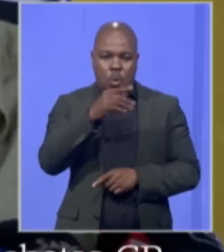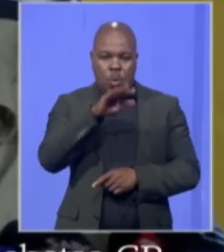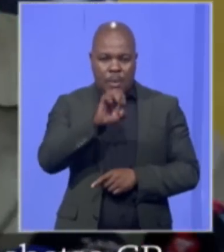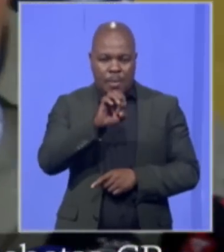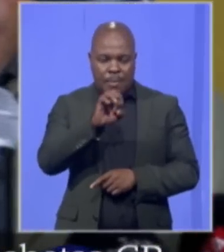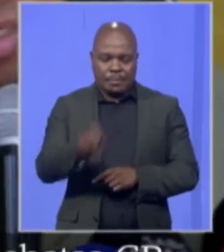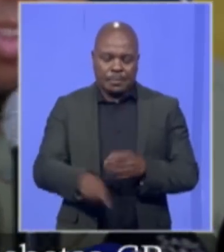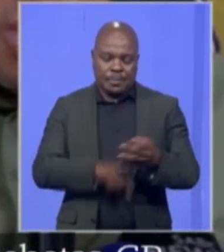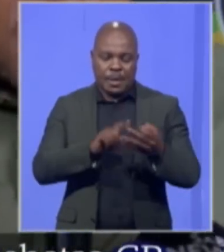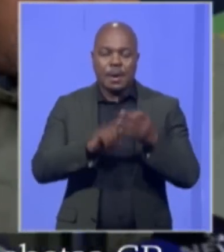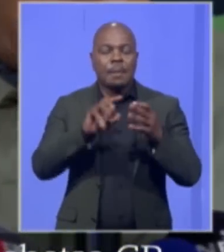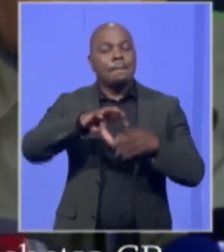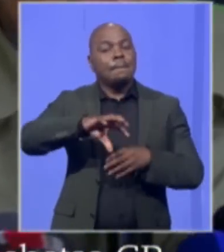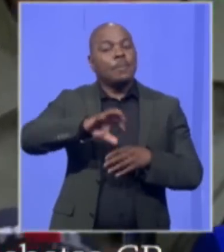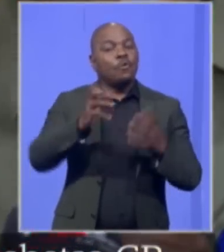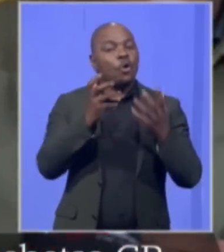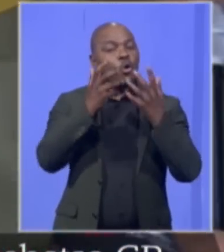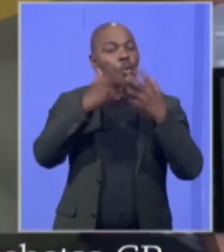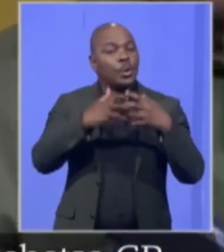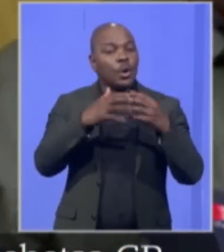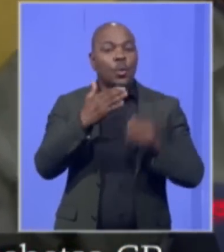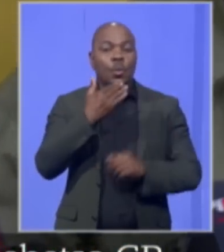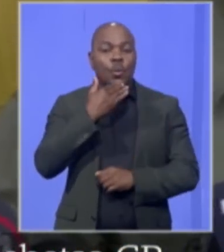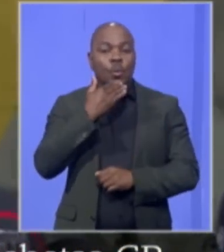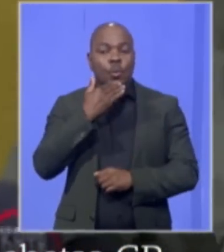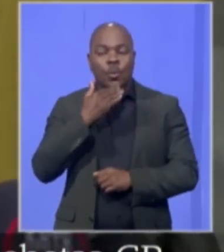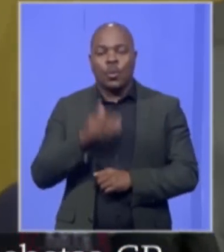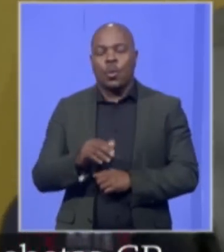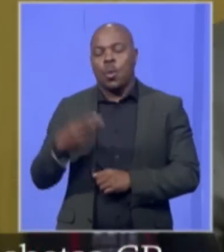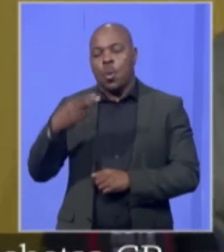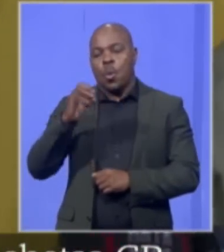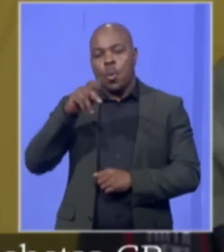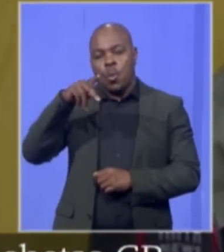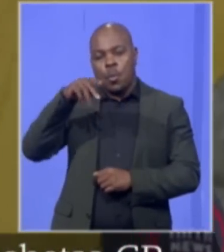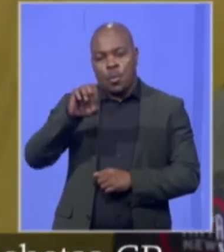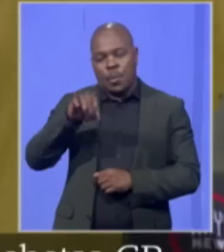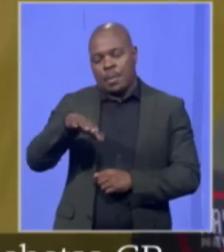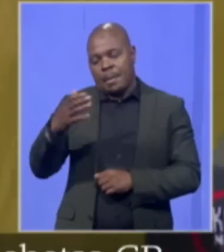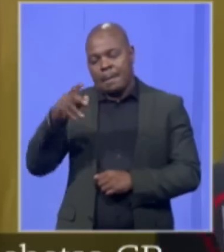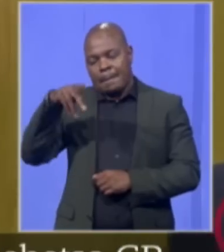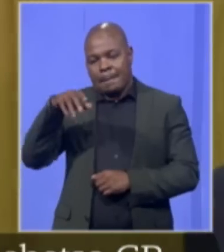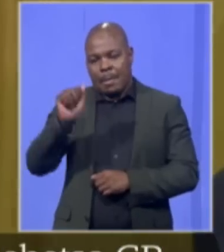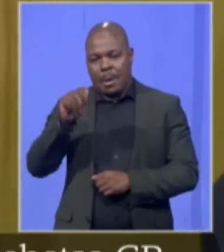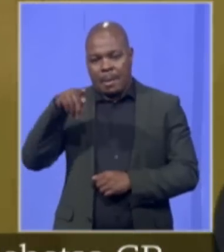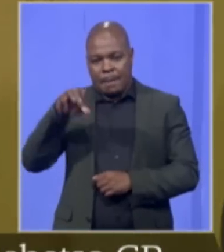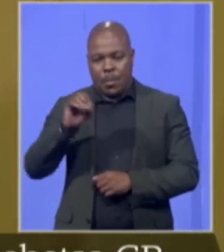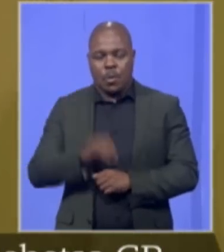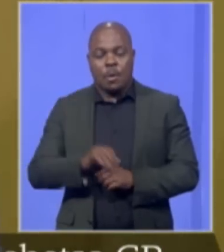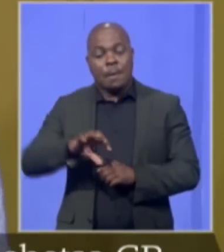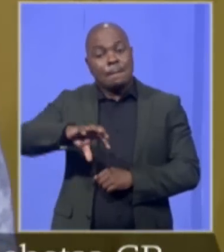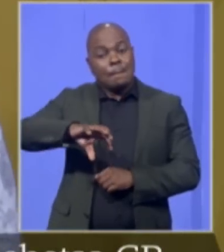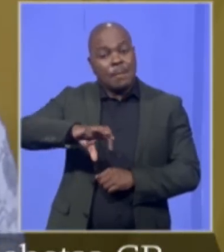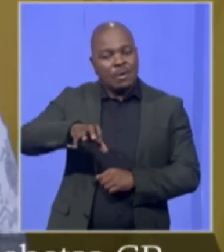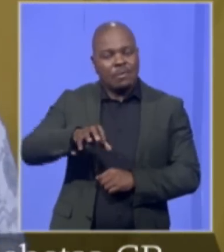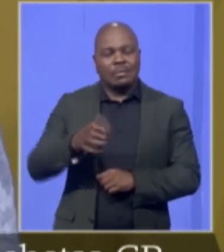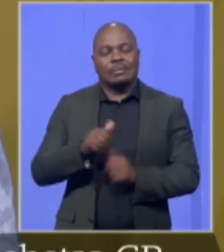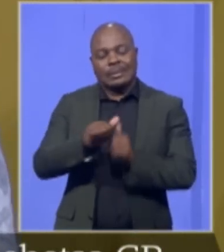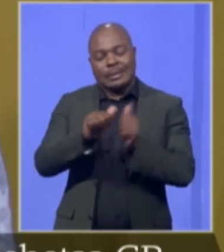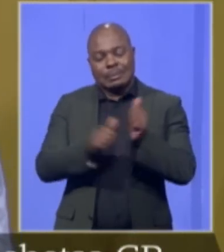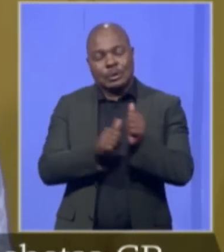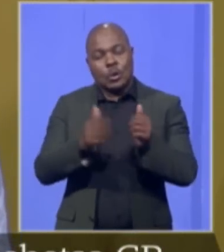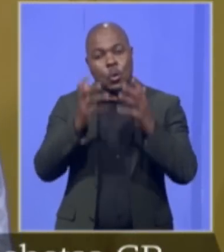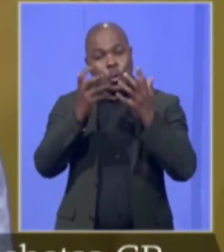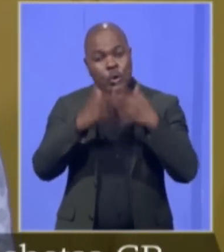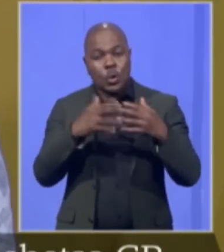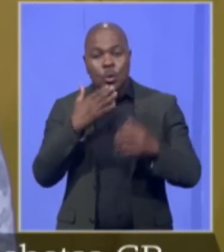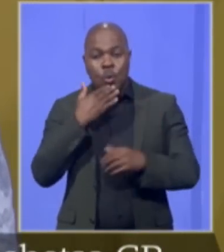and provincial coordinator next to me, Comrade Hope Papo, and provincial deputy coordinator Nomantu